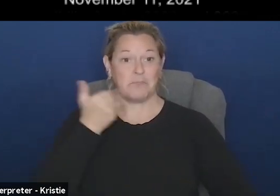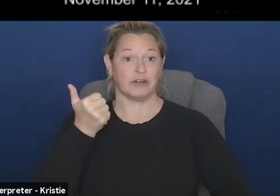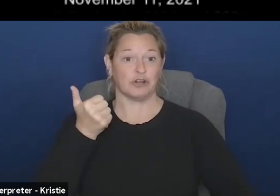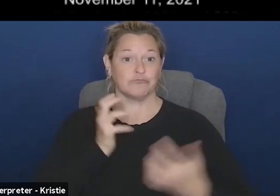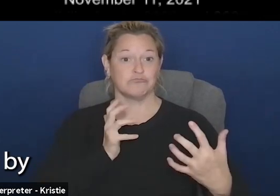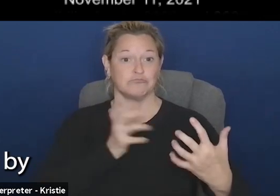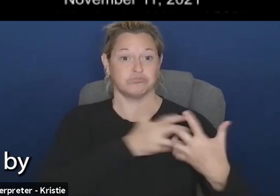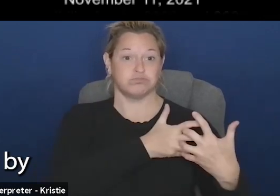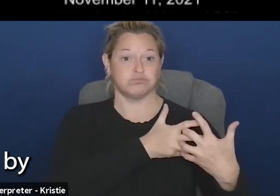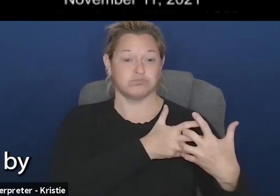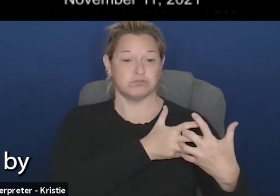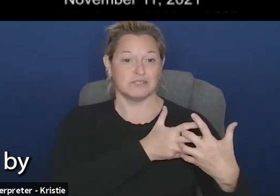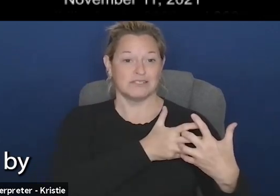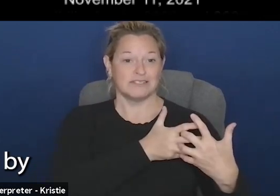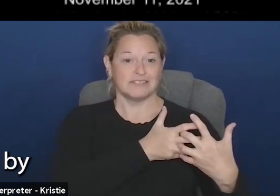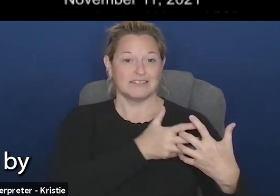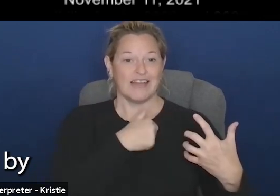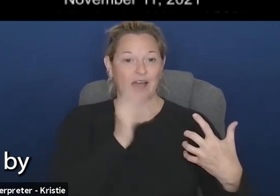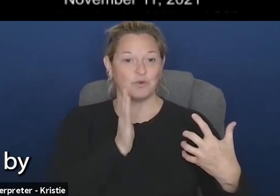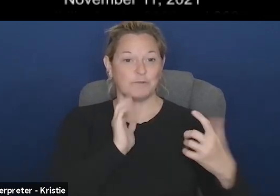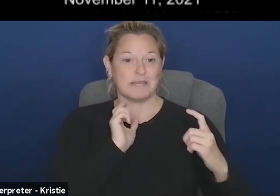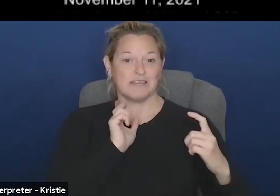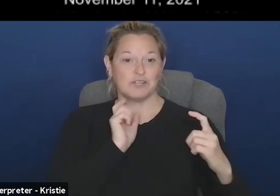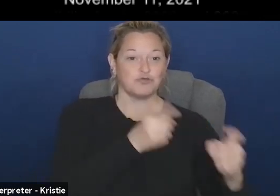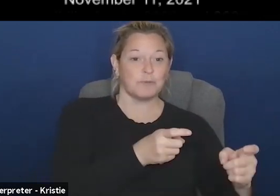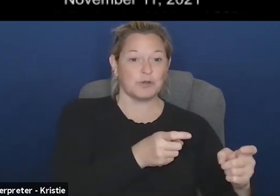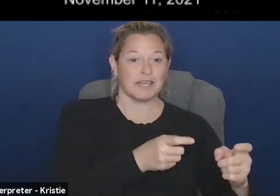at I would be making a bigger contribution by